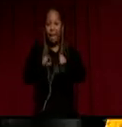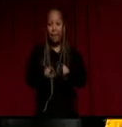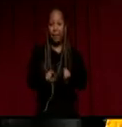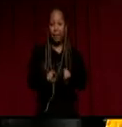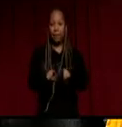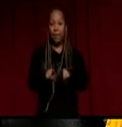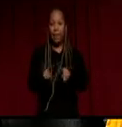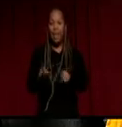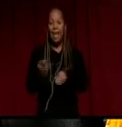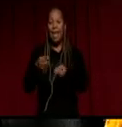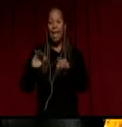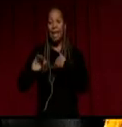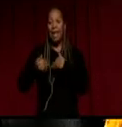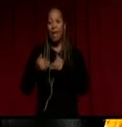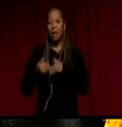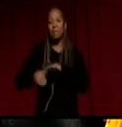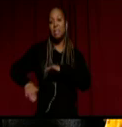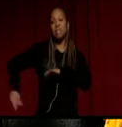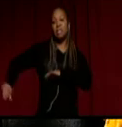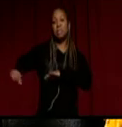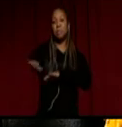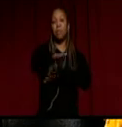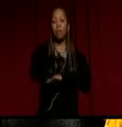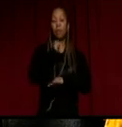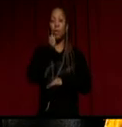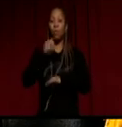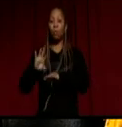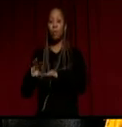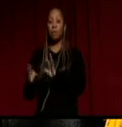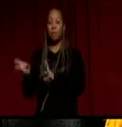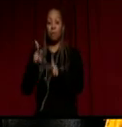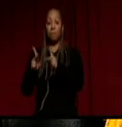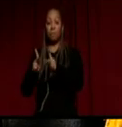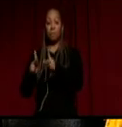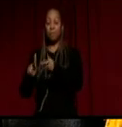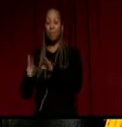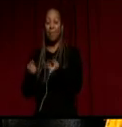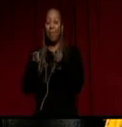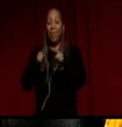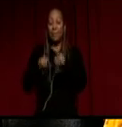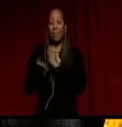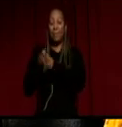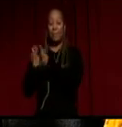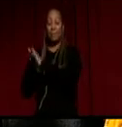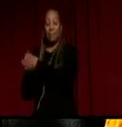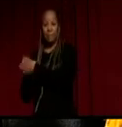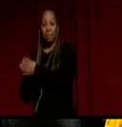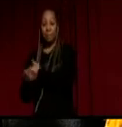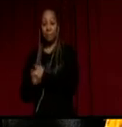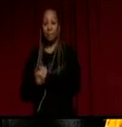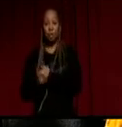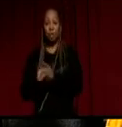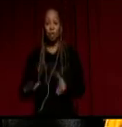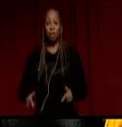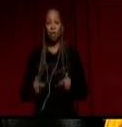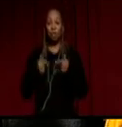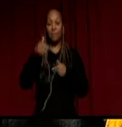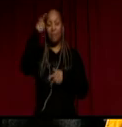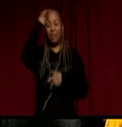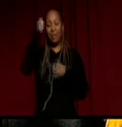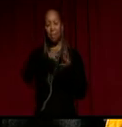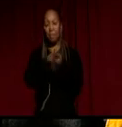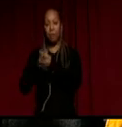and how did it spread? So we don't look at the population density that happens in the city. So if you live in an